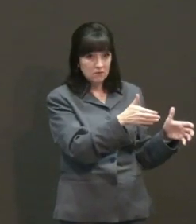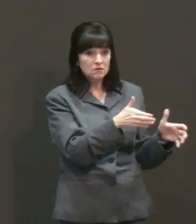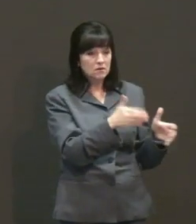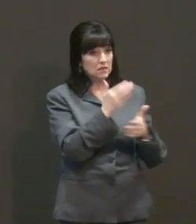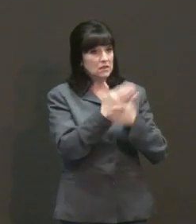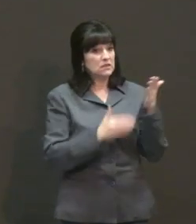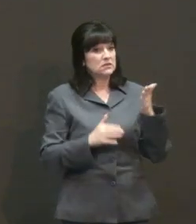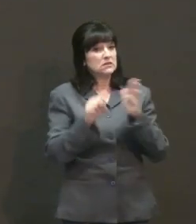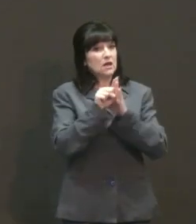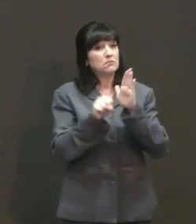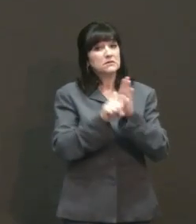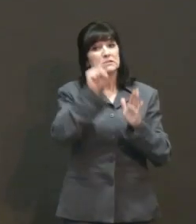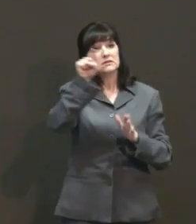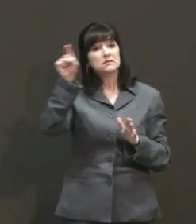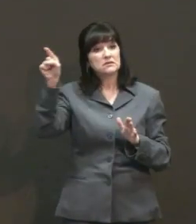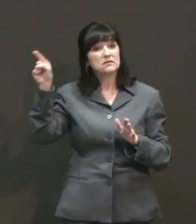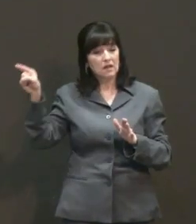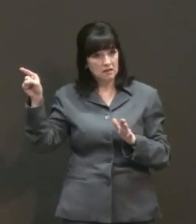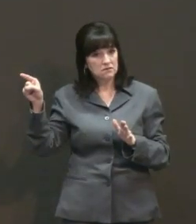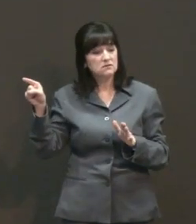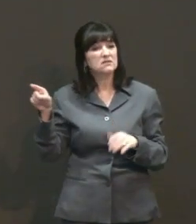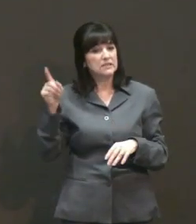significant disparities, especially in their death